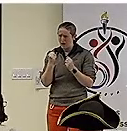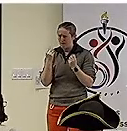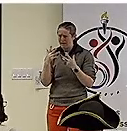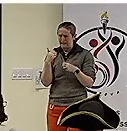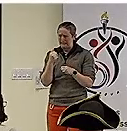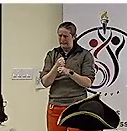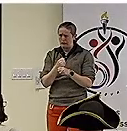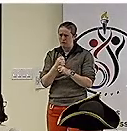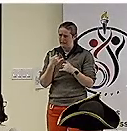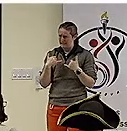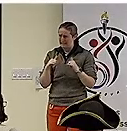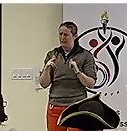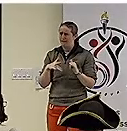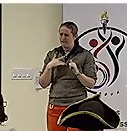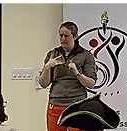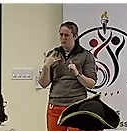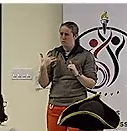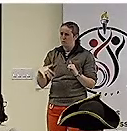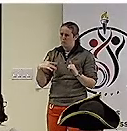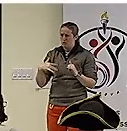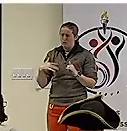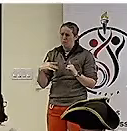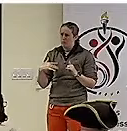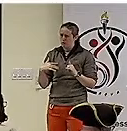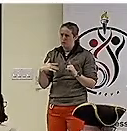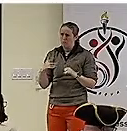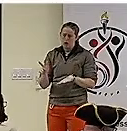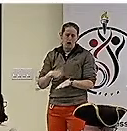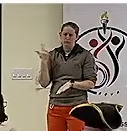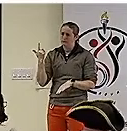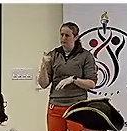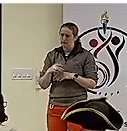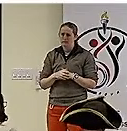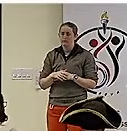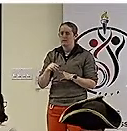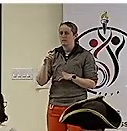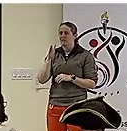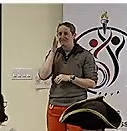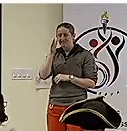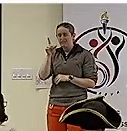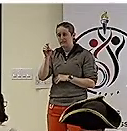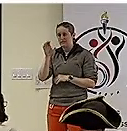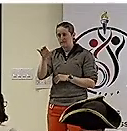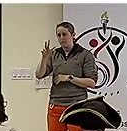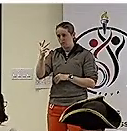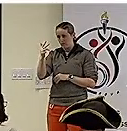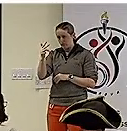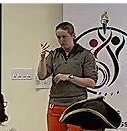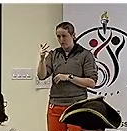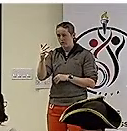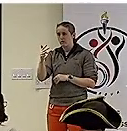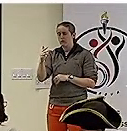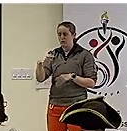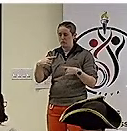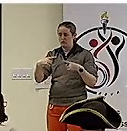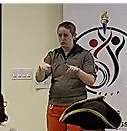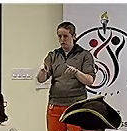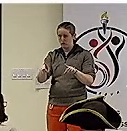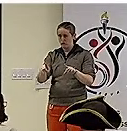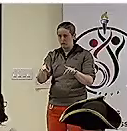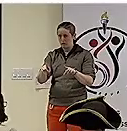forever. So this December 3rd, the International Day of Persons with Disabilities, during the Ability